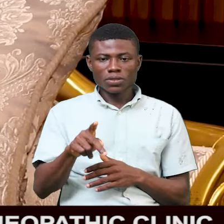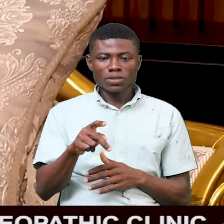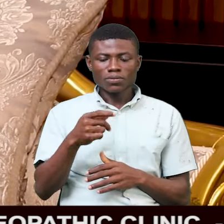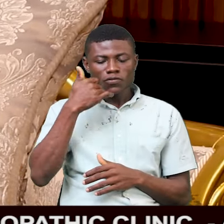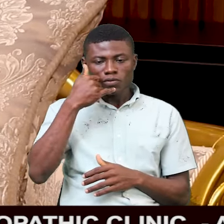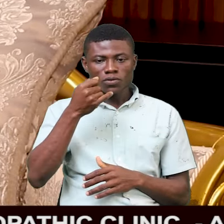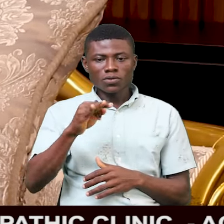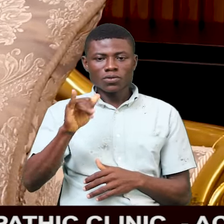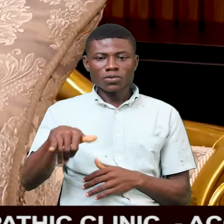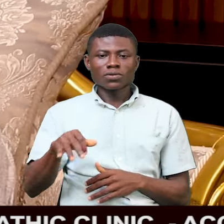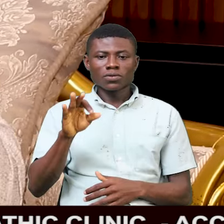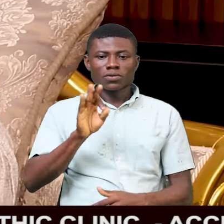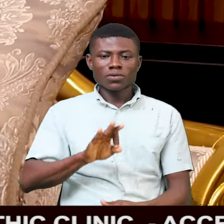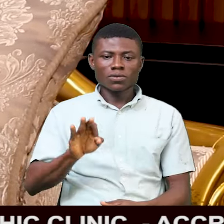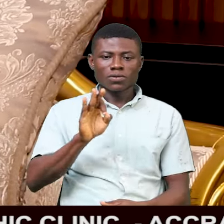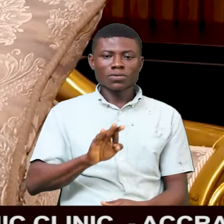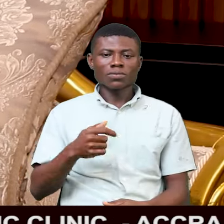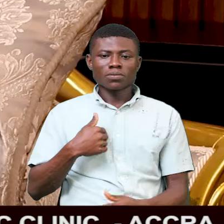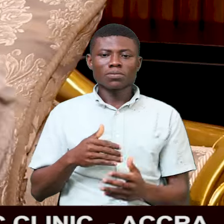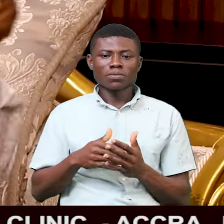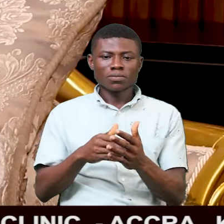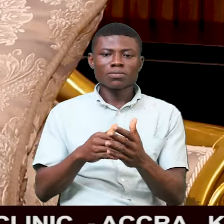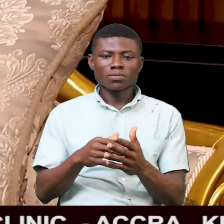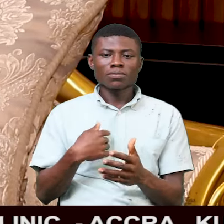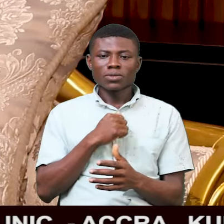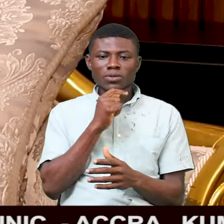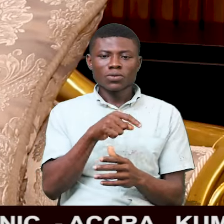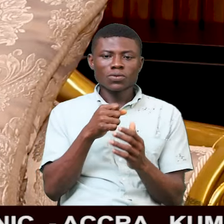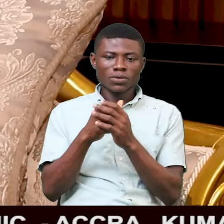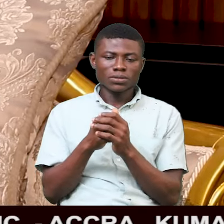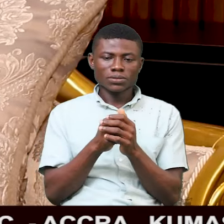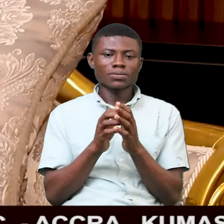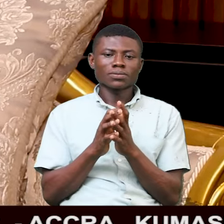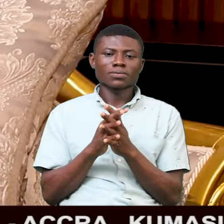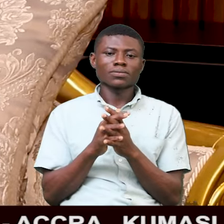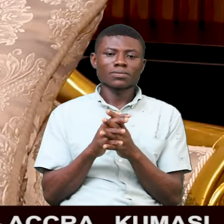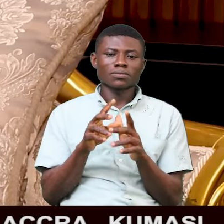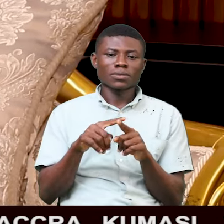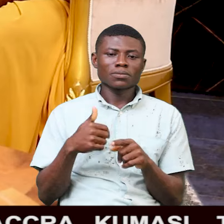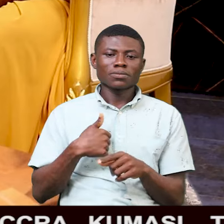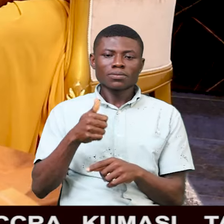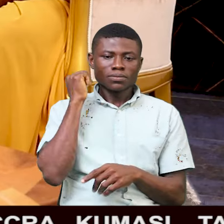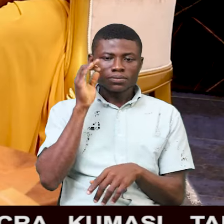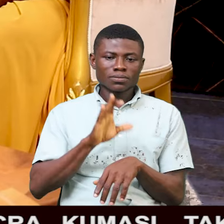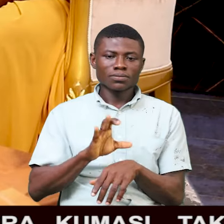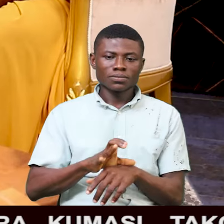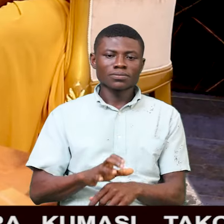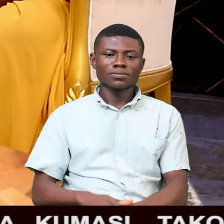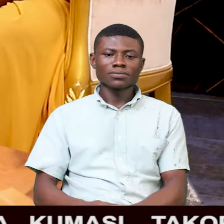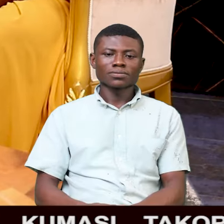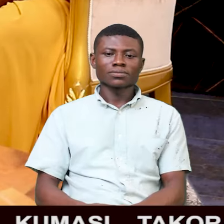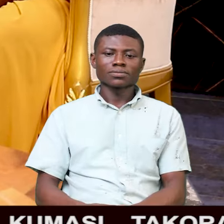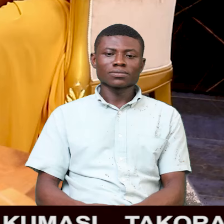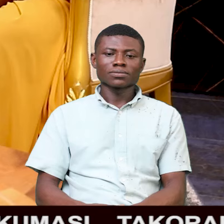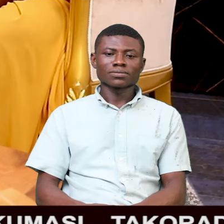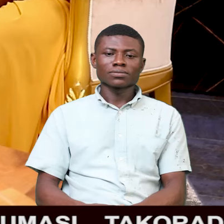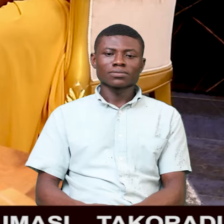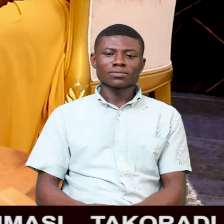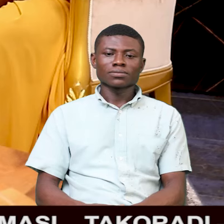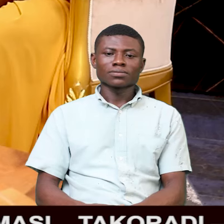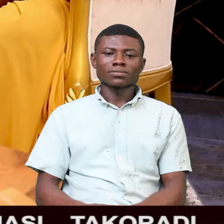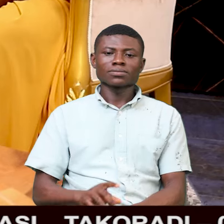kate line. Eh, Friday, that no me nam lady worship mama, angwa sorry. Papa don't angwa sorry. Nuhu she